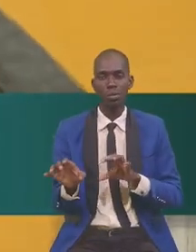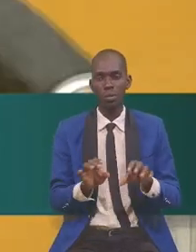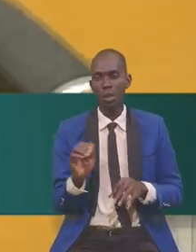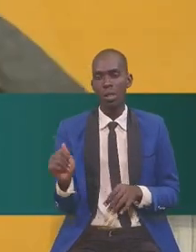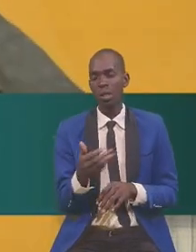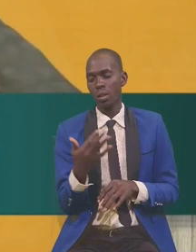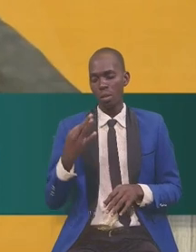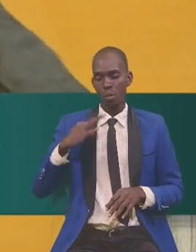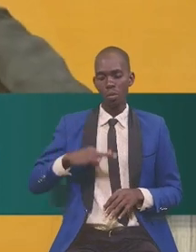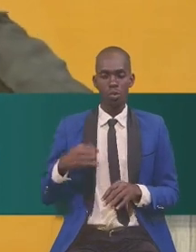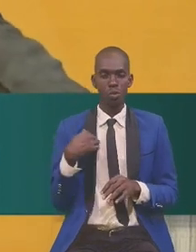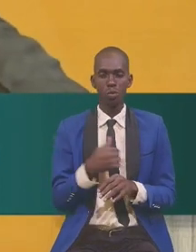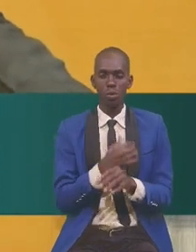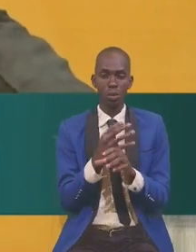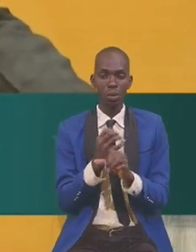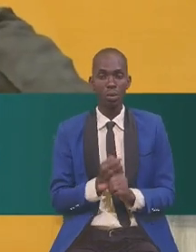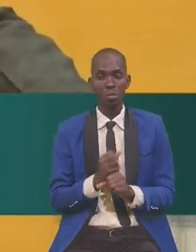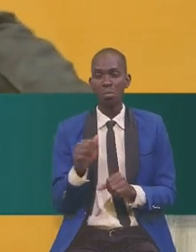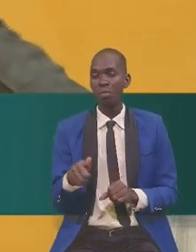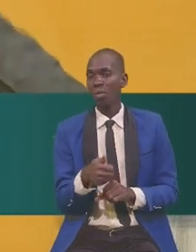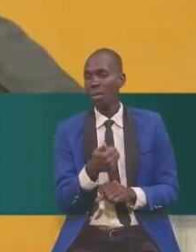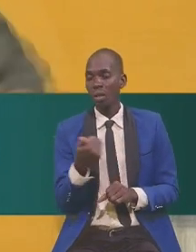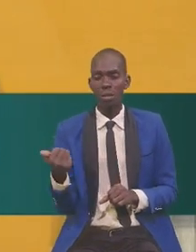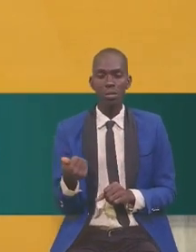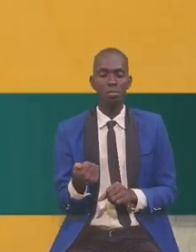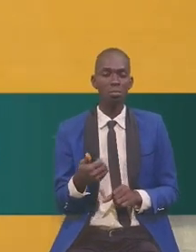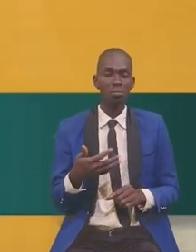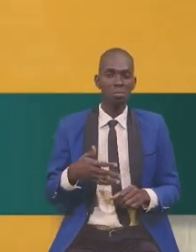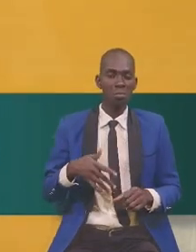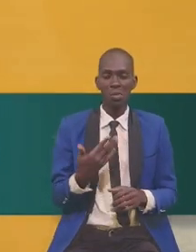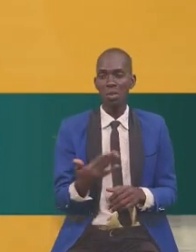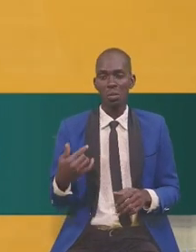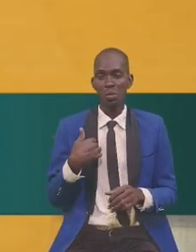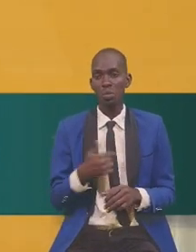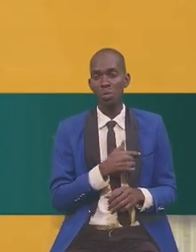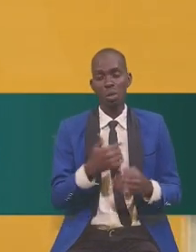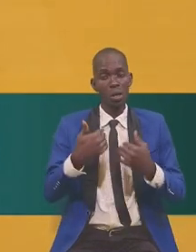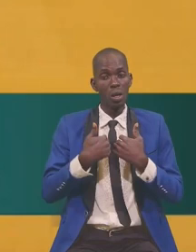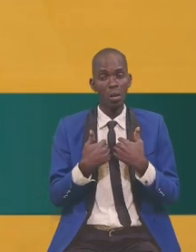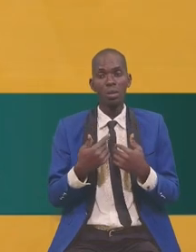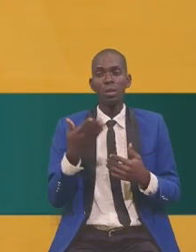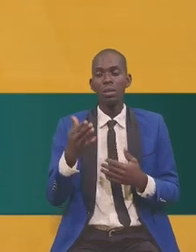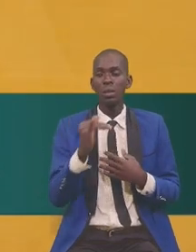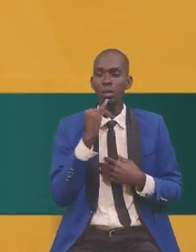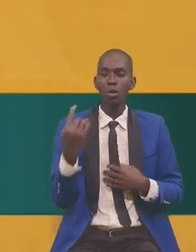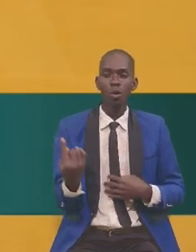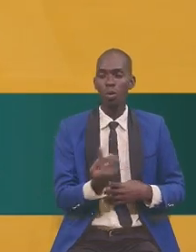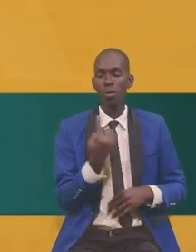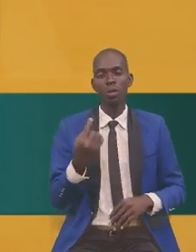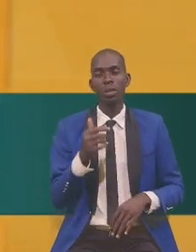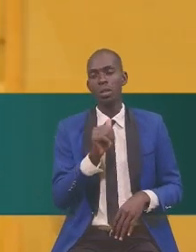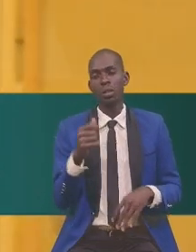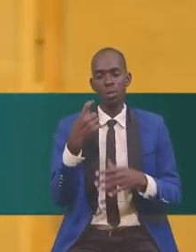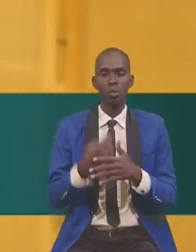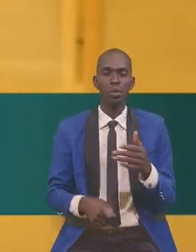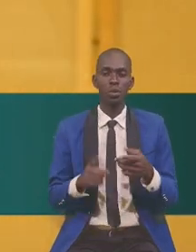we make, and any progression we have, there is always a price to pay. If somebody does not want to pay